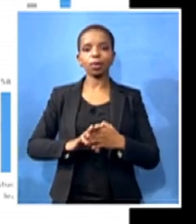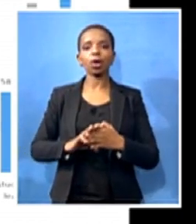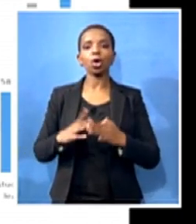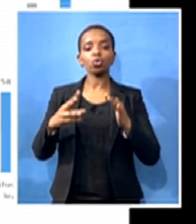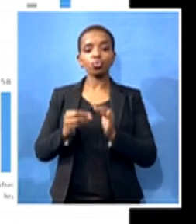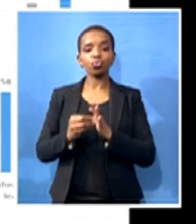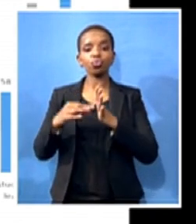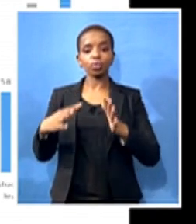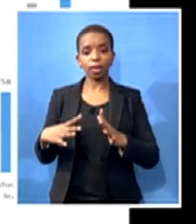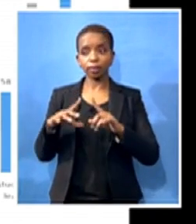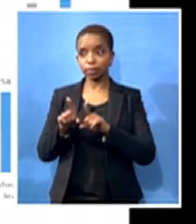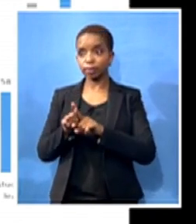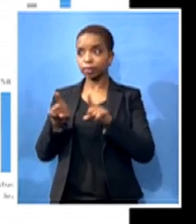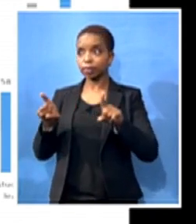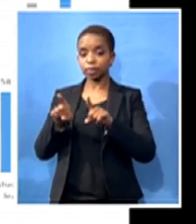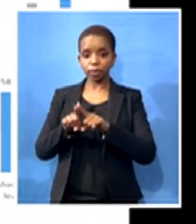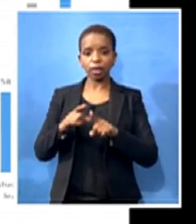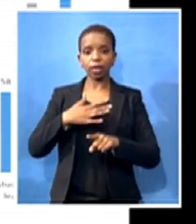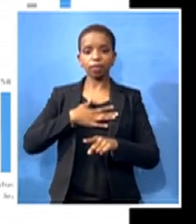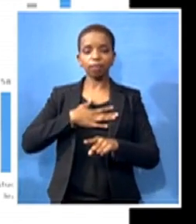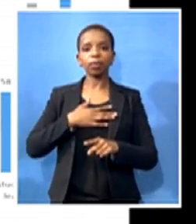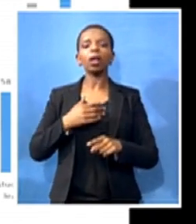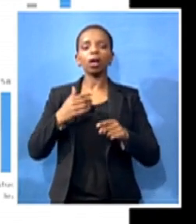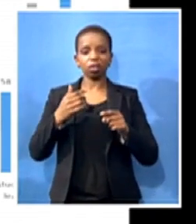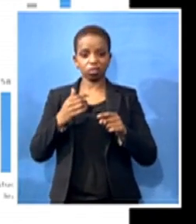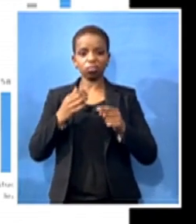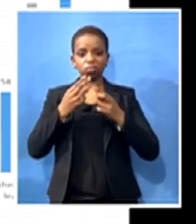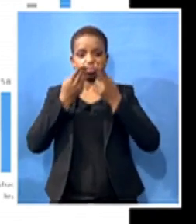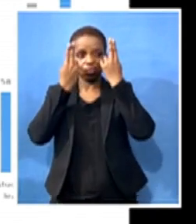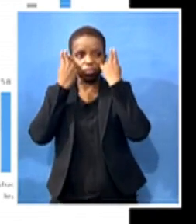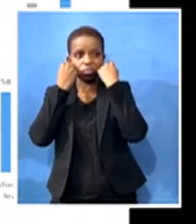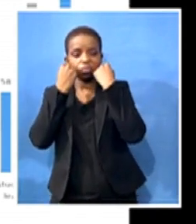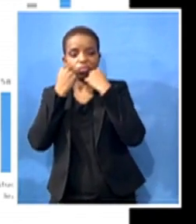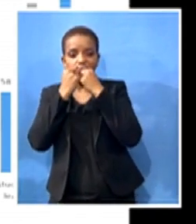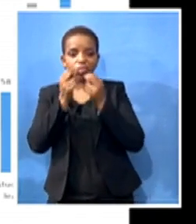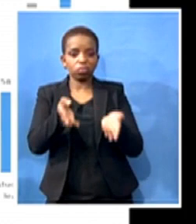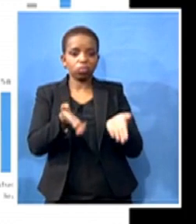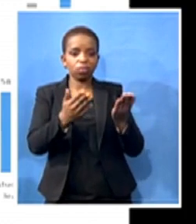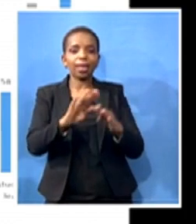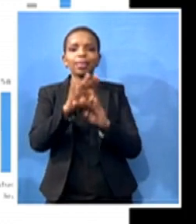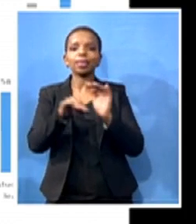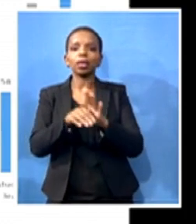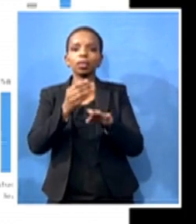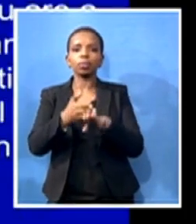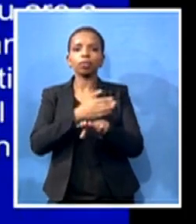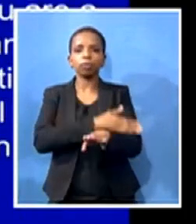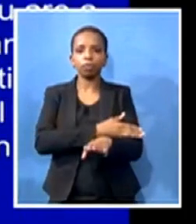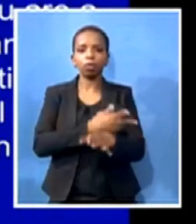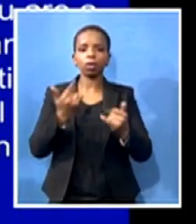more willing to sacrifice now than they were previously. Next slide.